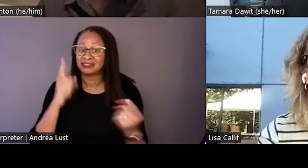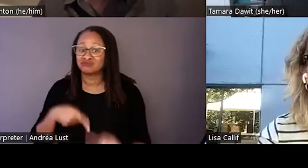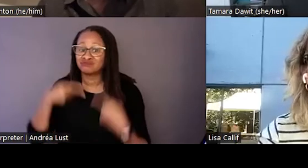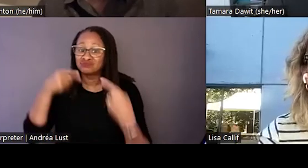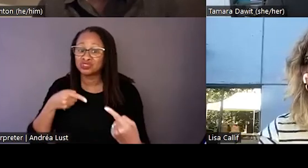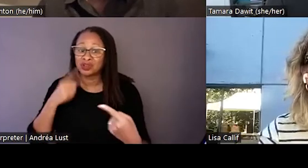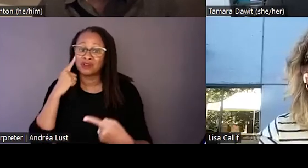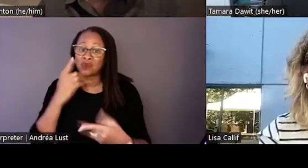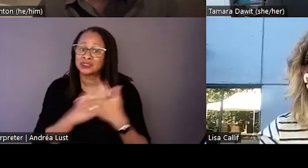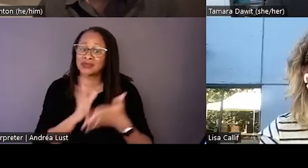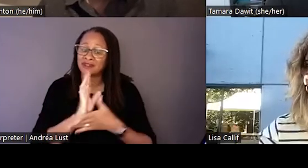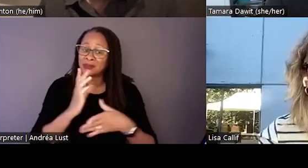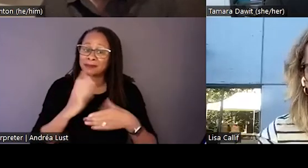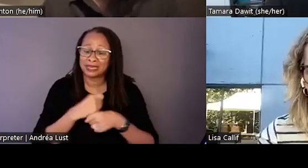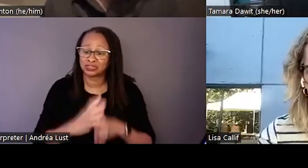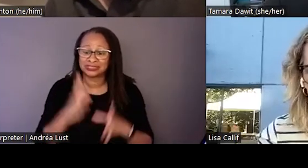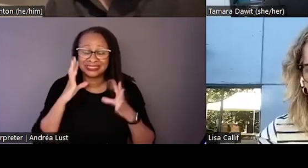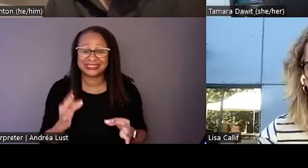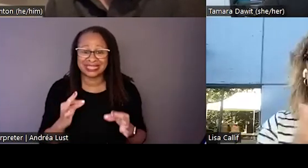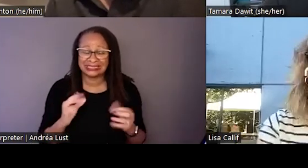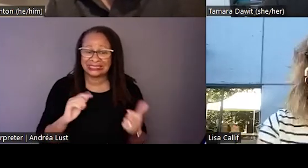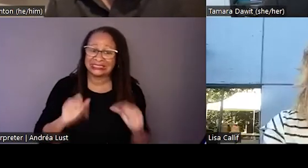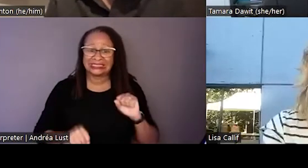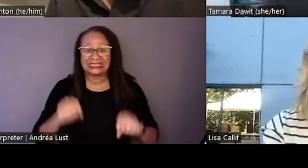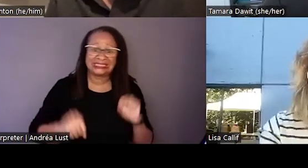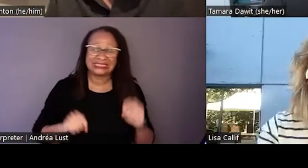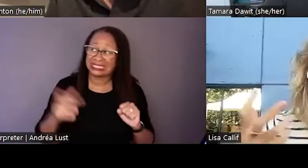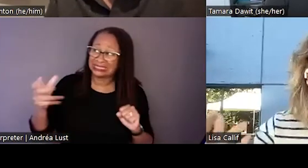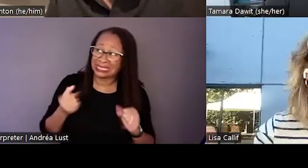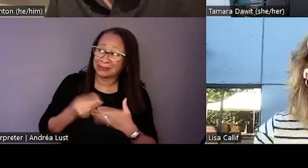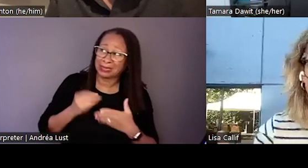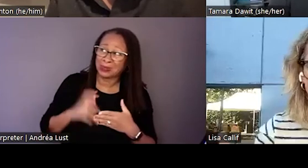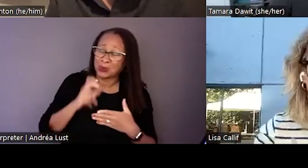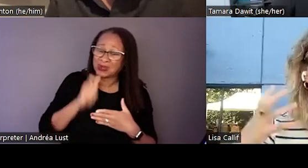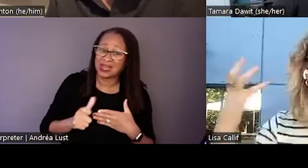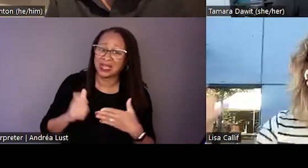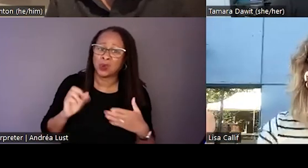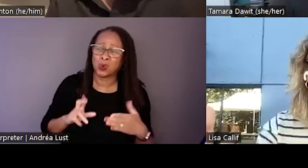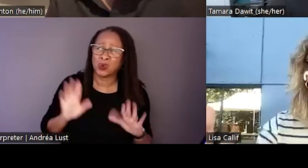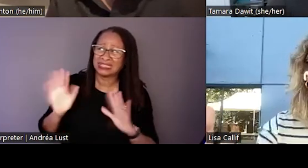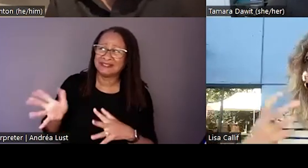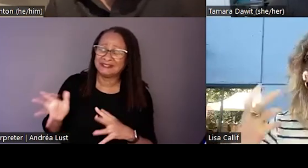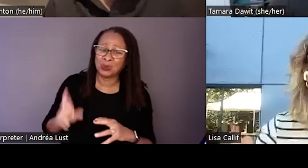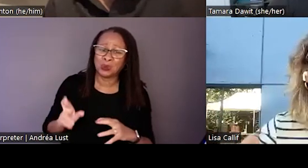some filmmakers to decide, you know, do I want to take this money from this organization or do I not? Do I want to give up these creative rights or do I